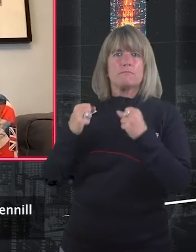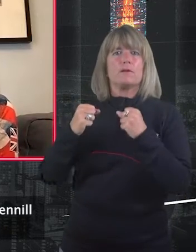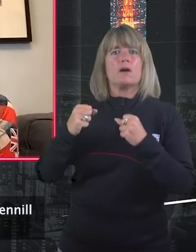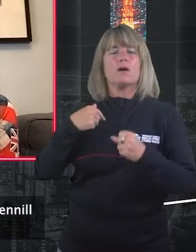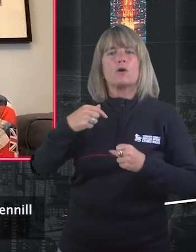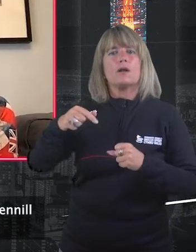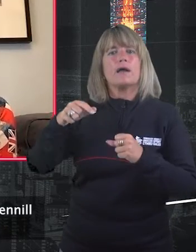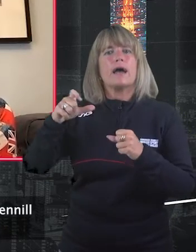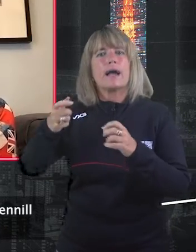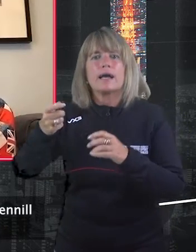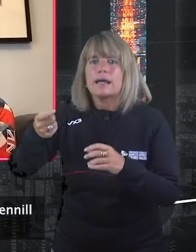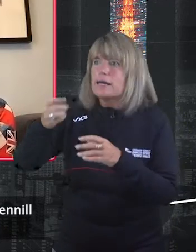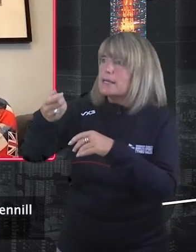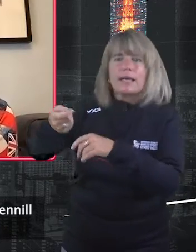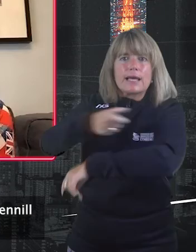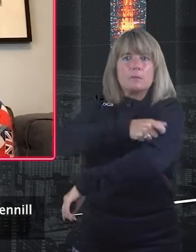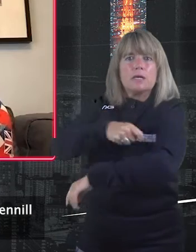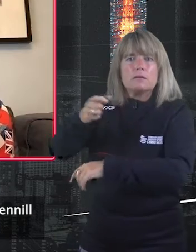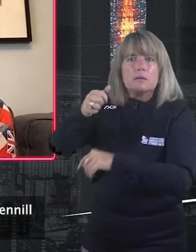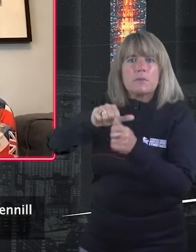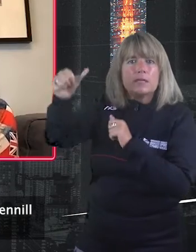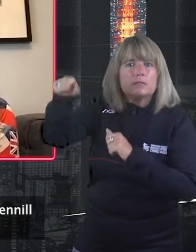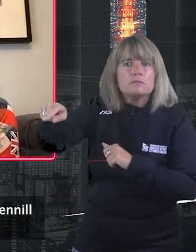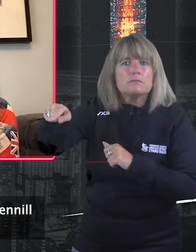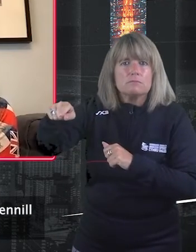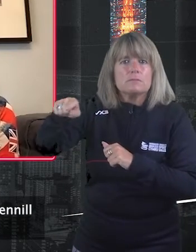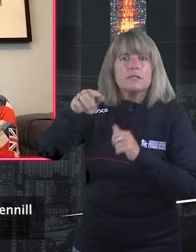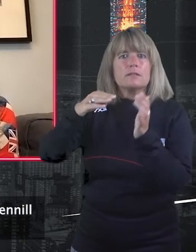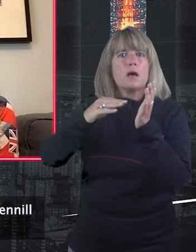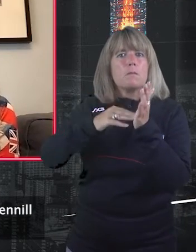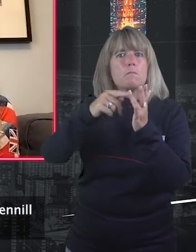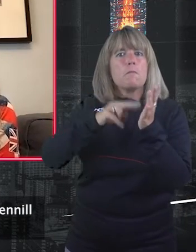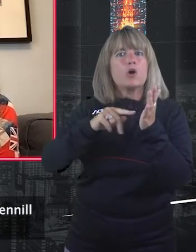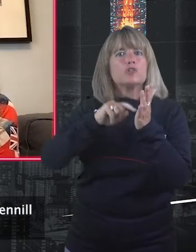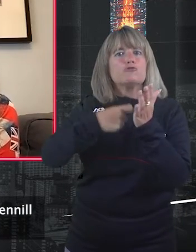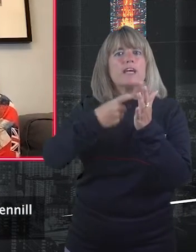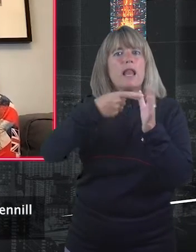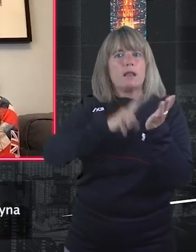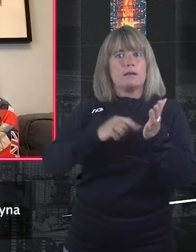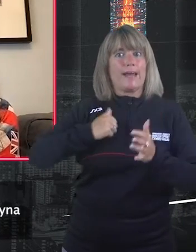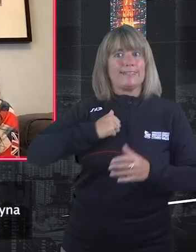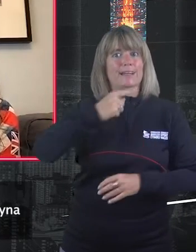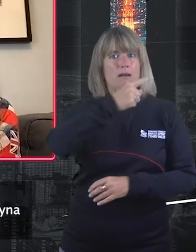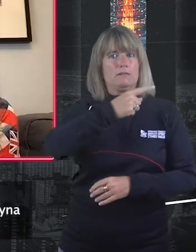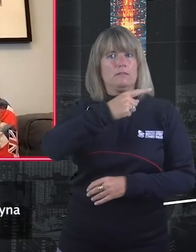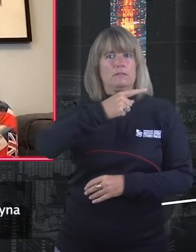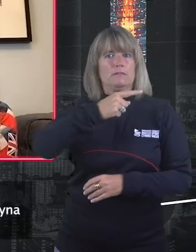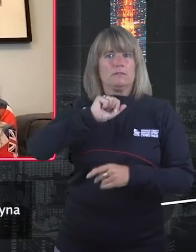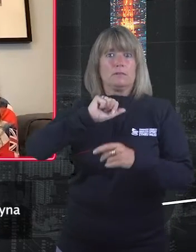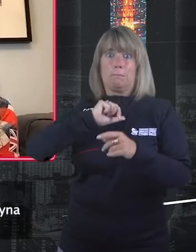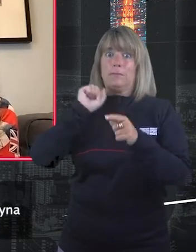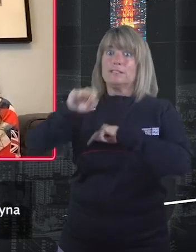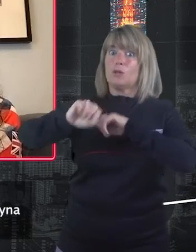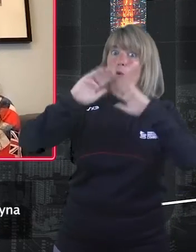forget about it attitude when I fence at my best. And when I won in Montreal and I beat the world number one, I just, like, that day, even